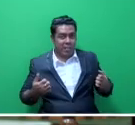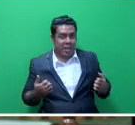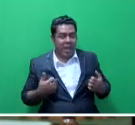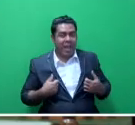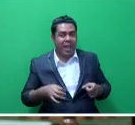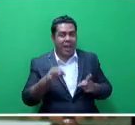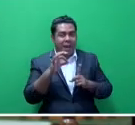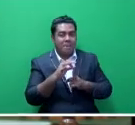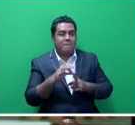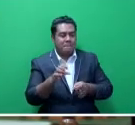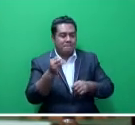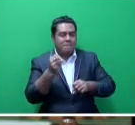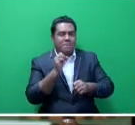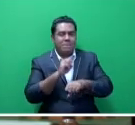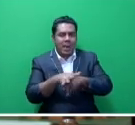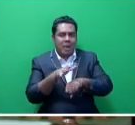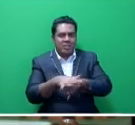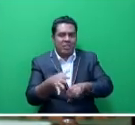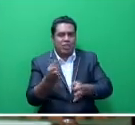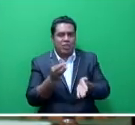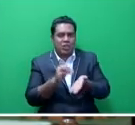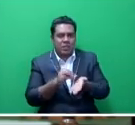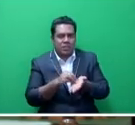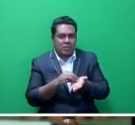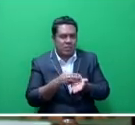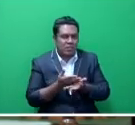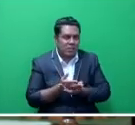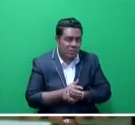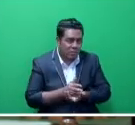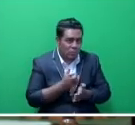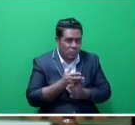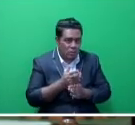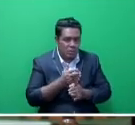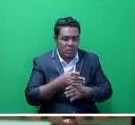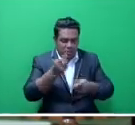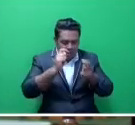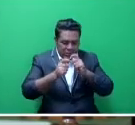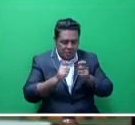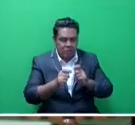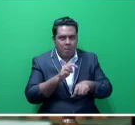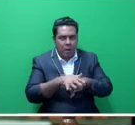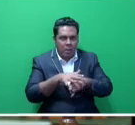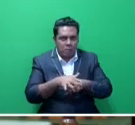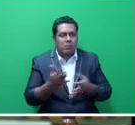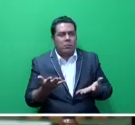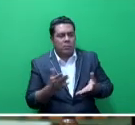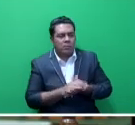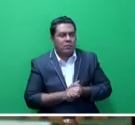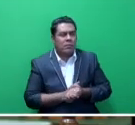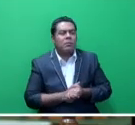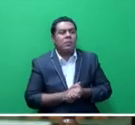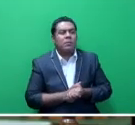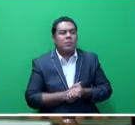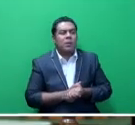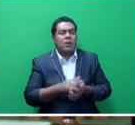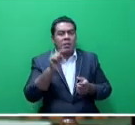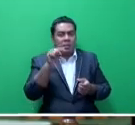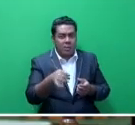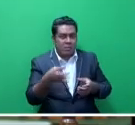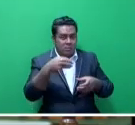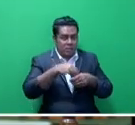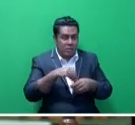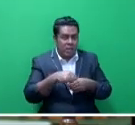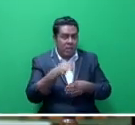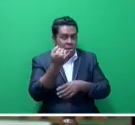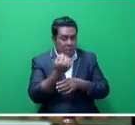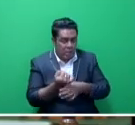some of them would be already working as doctors or nurses. They'll continue to work, will pay their fees, and they'll be able to have the income, but also not be